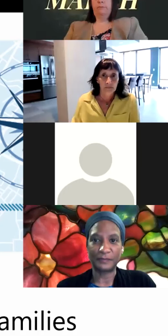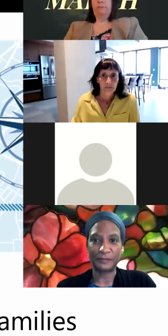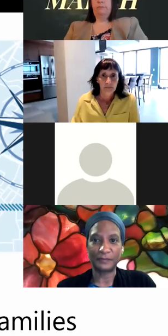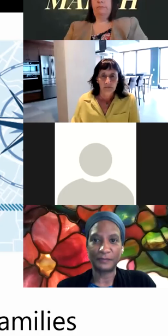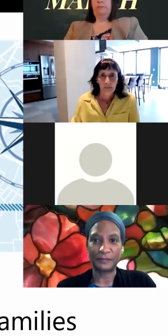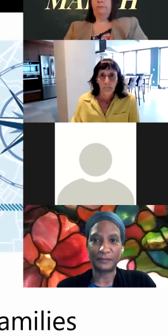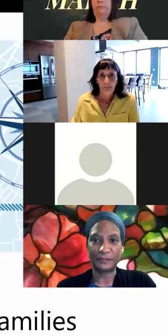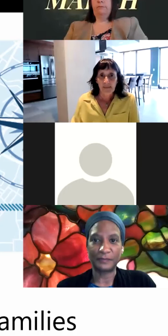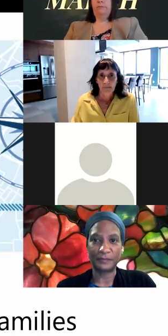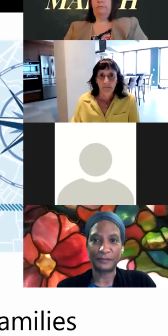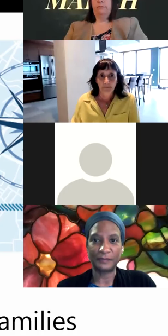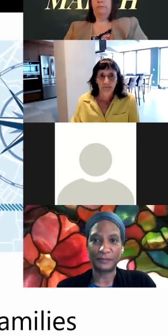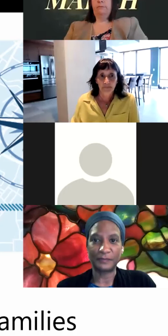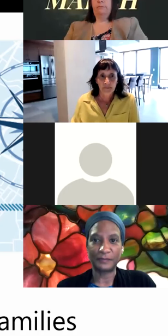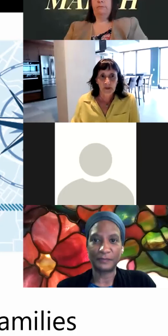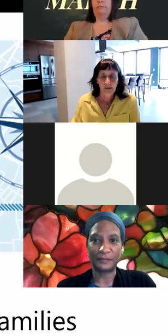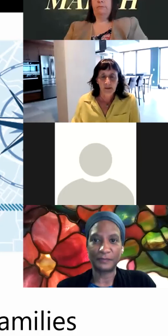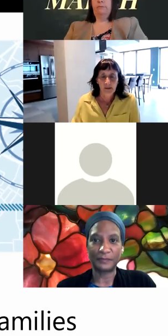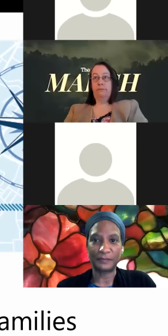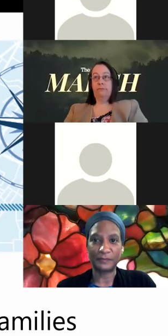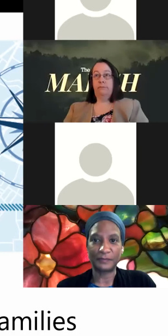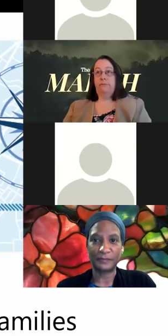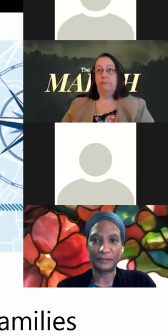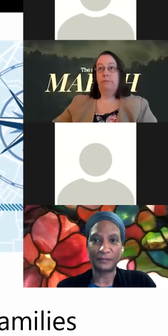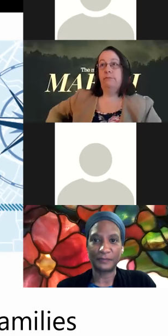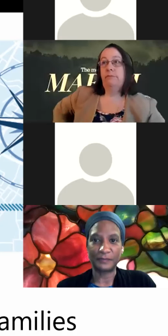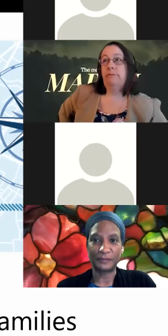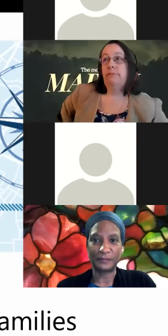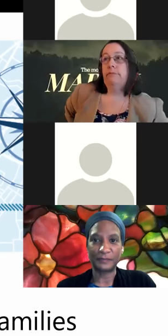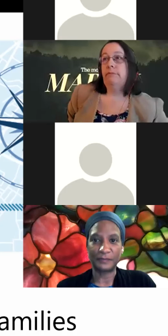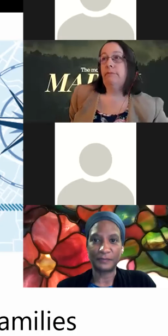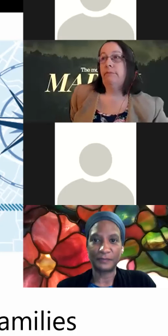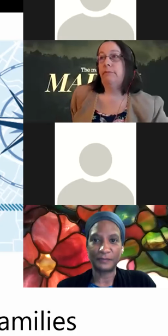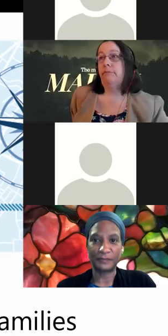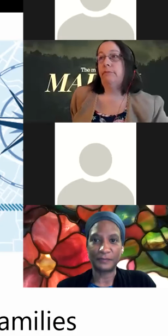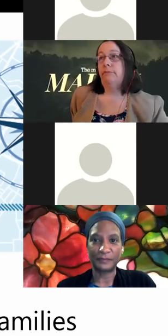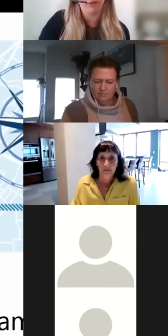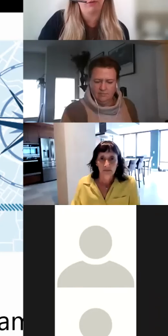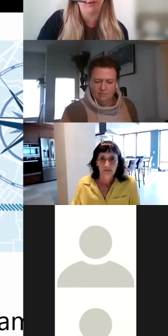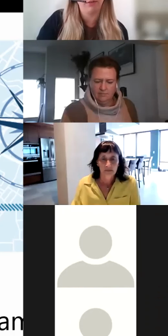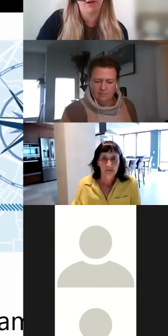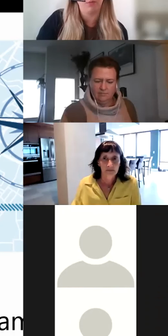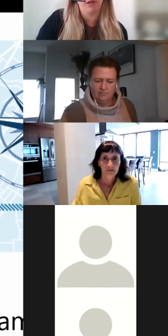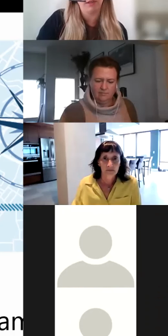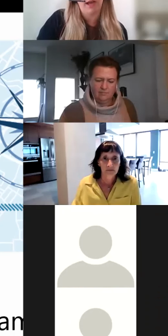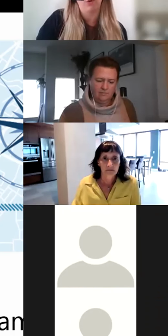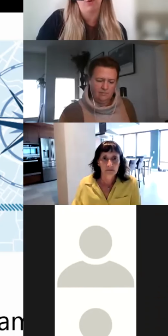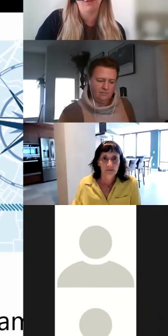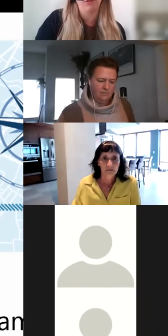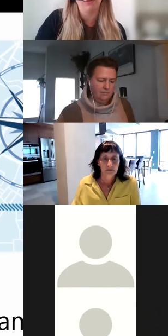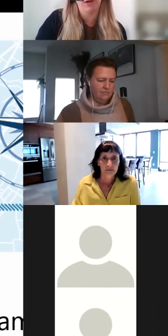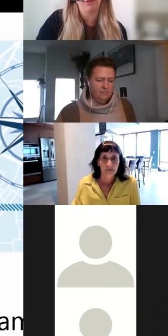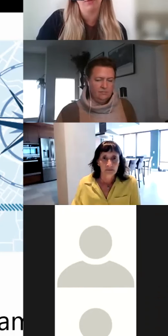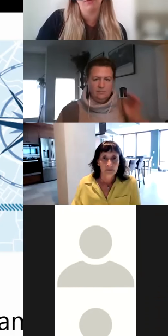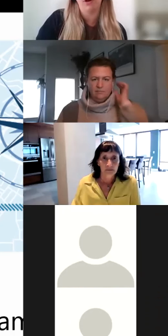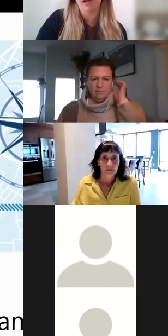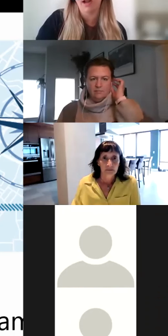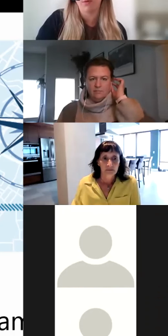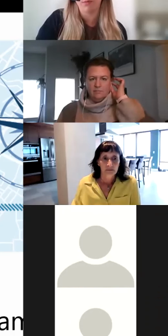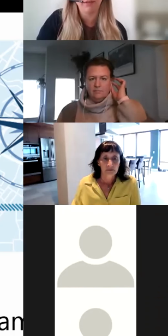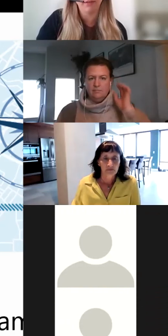And she leads the Family Informed Trauma Treatment Center, which is a National Child Traumatic Stress Network Category 2 Center.